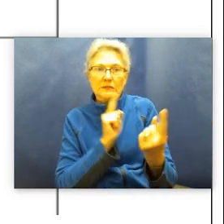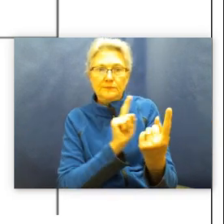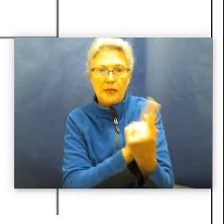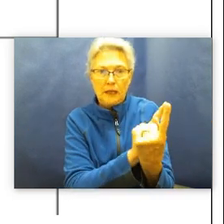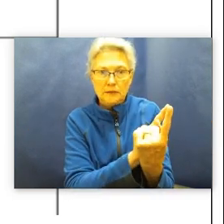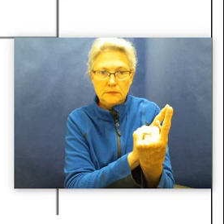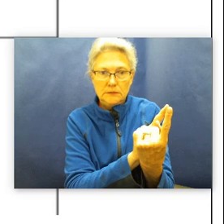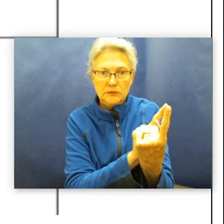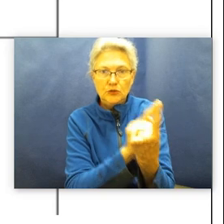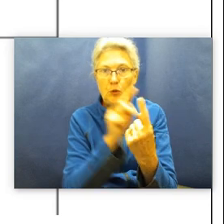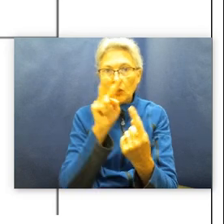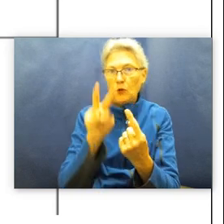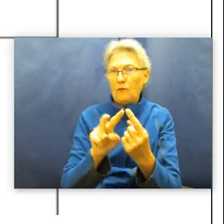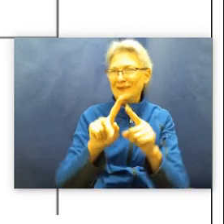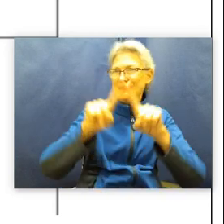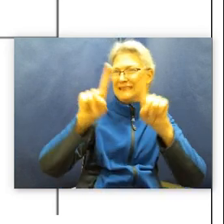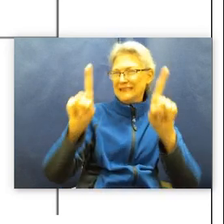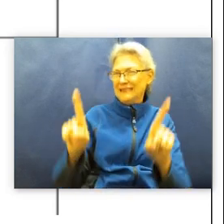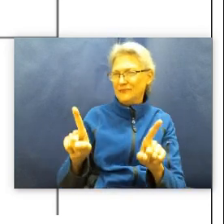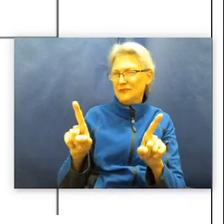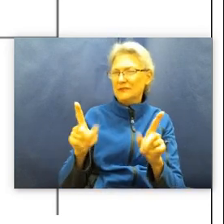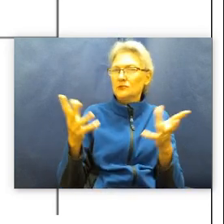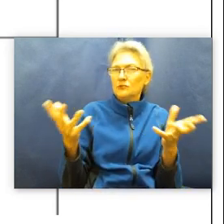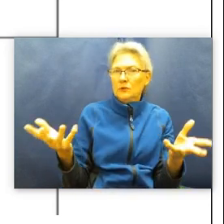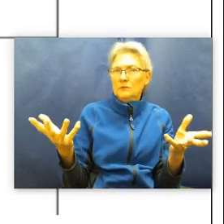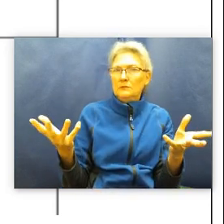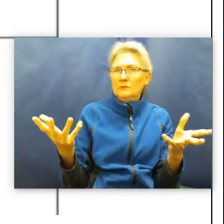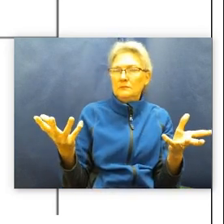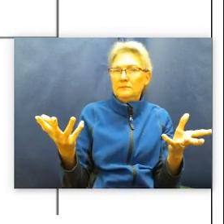what we were trying to find for our differences.